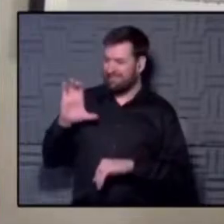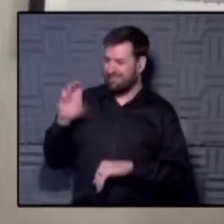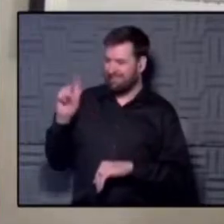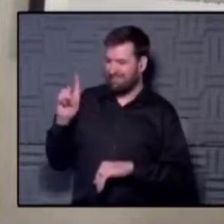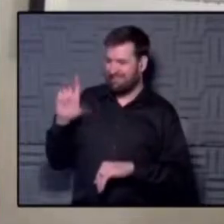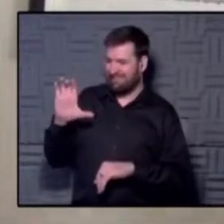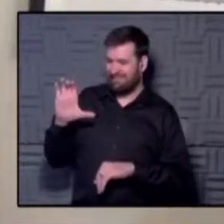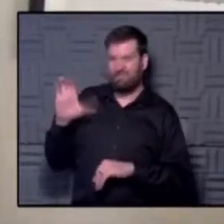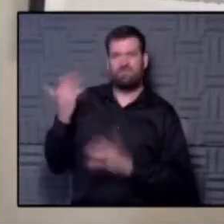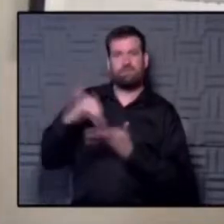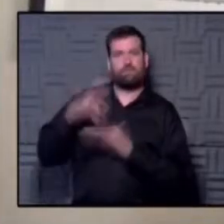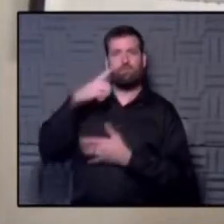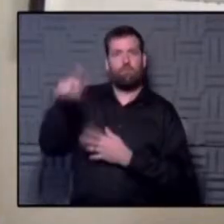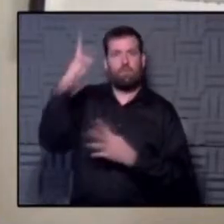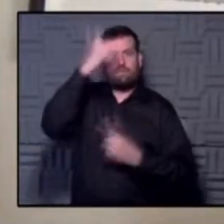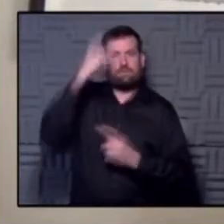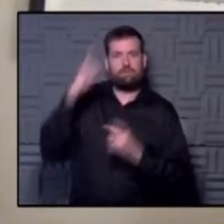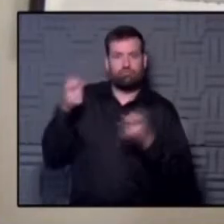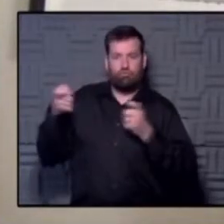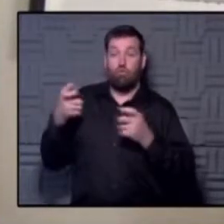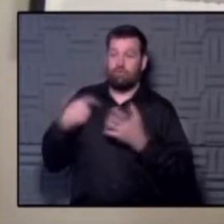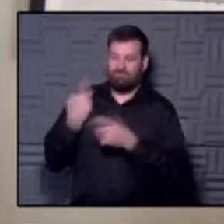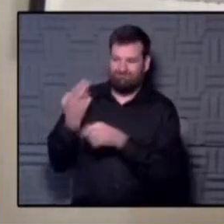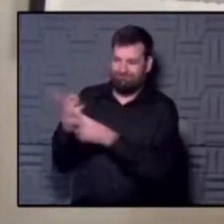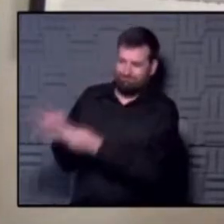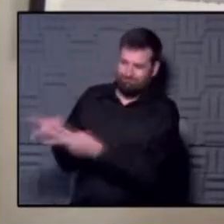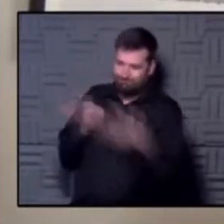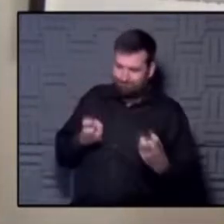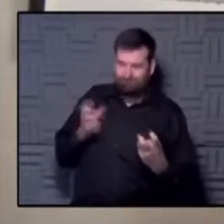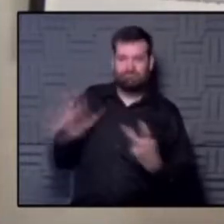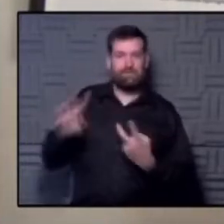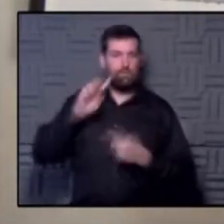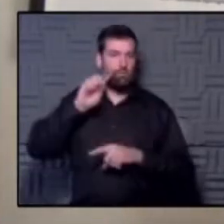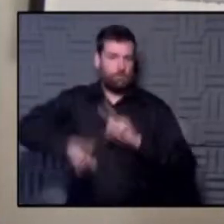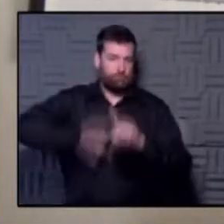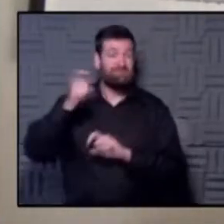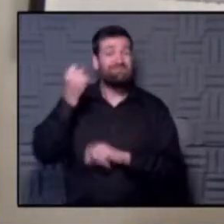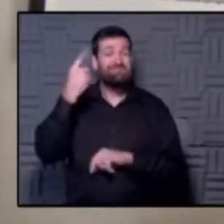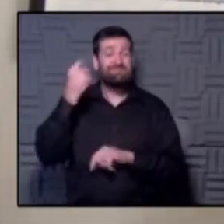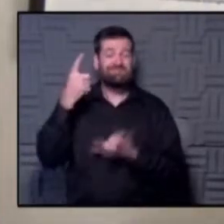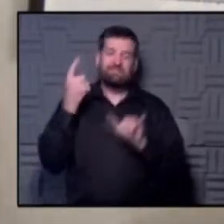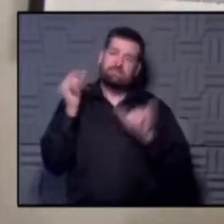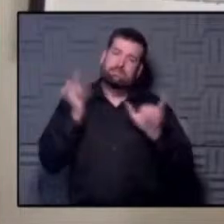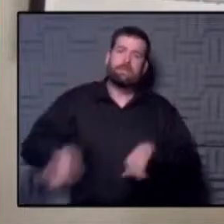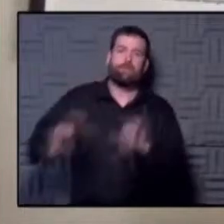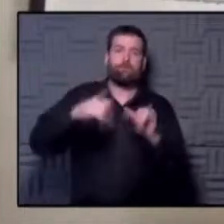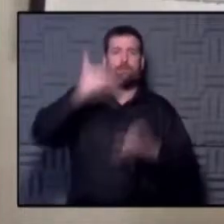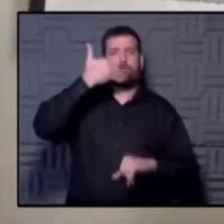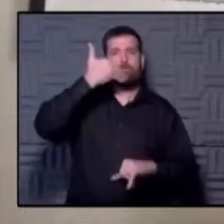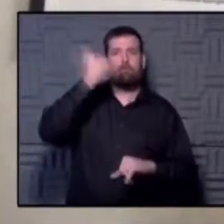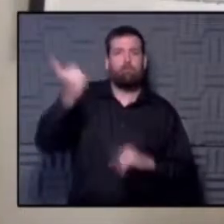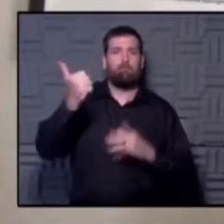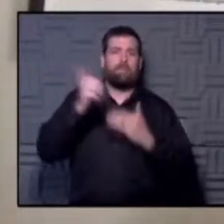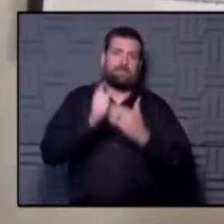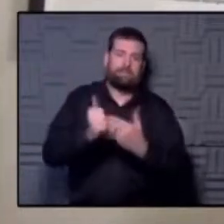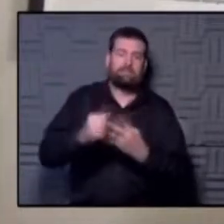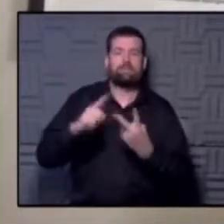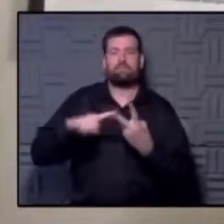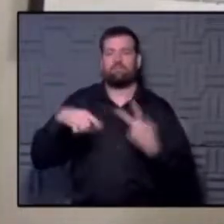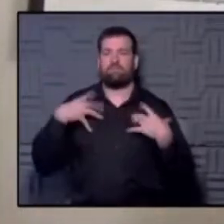Disease Control uses. We wanted to make sure that we were standardized to the best guidelines and